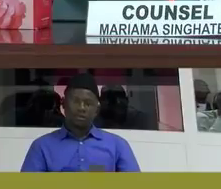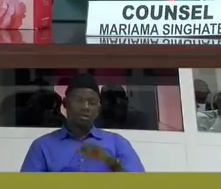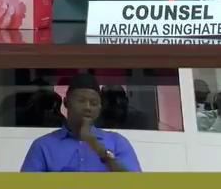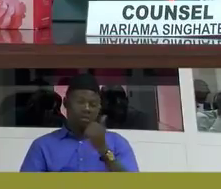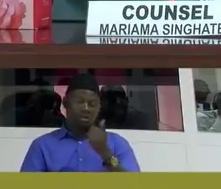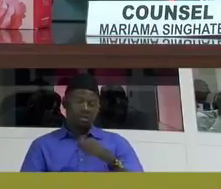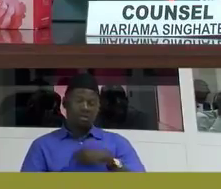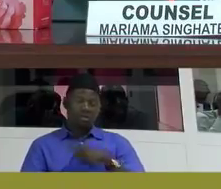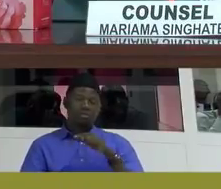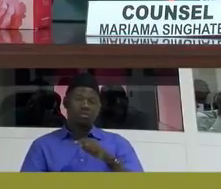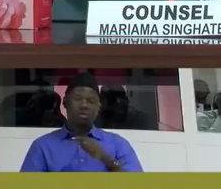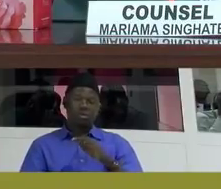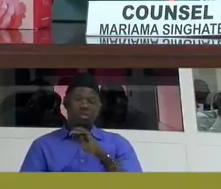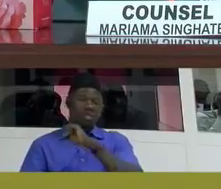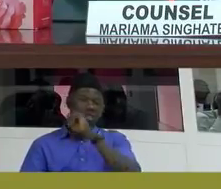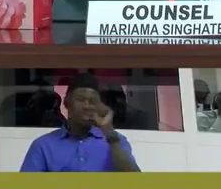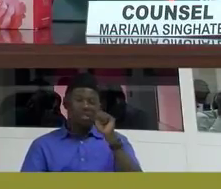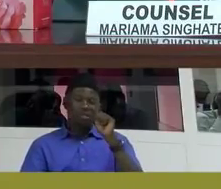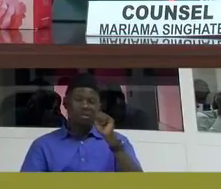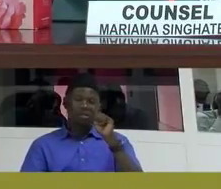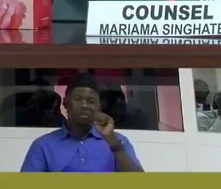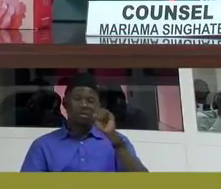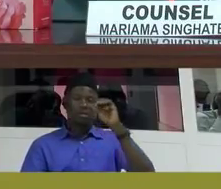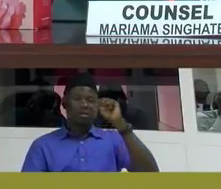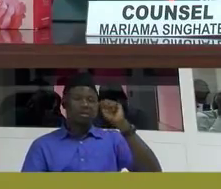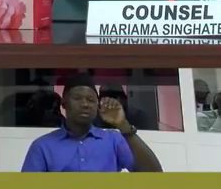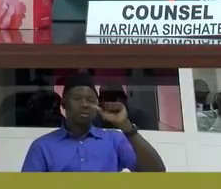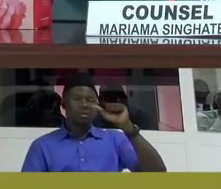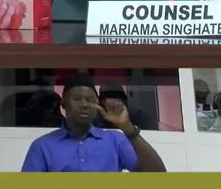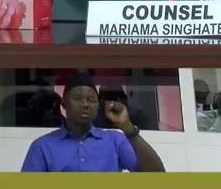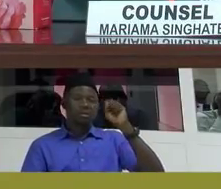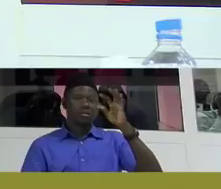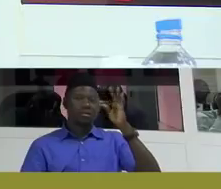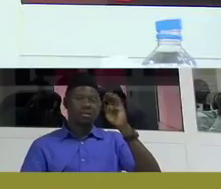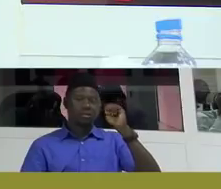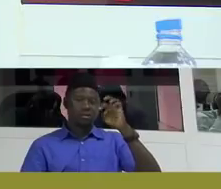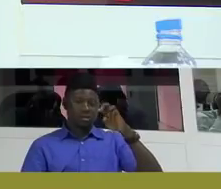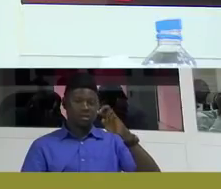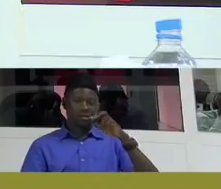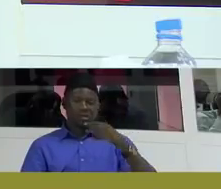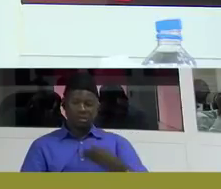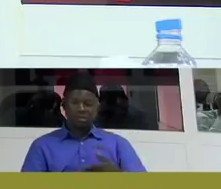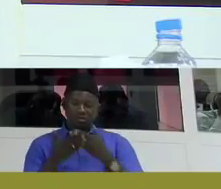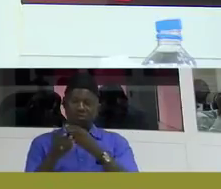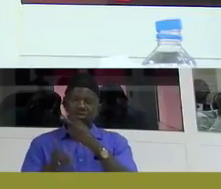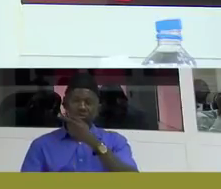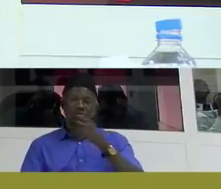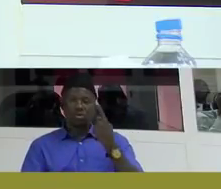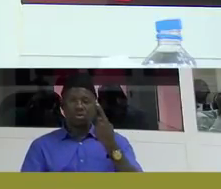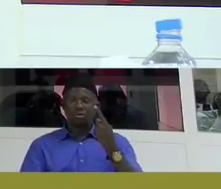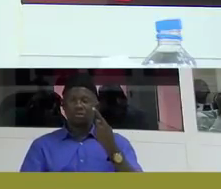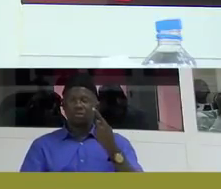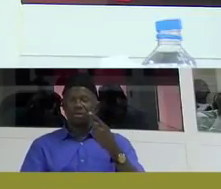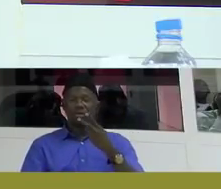million. Yes, I can recall that it was controversial